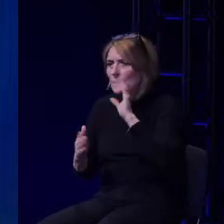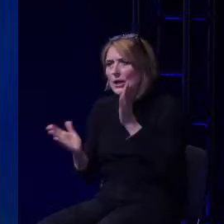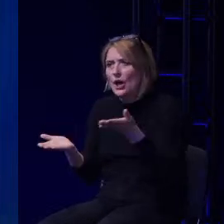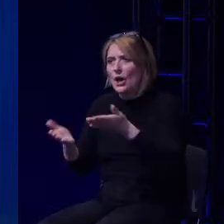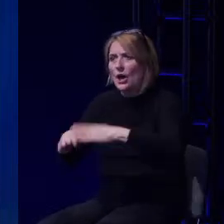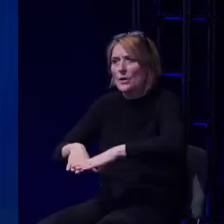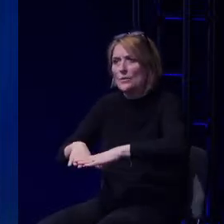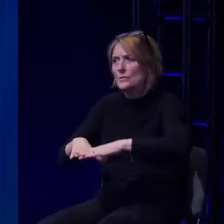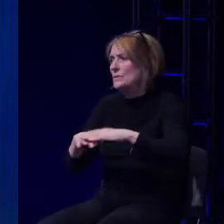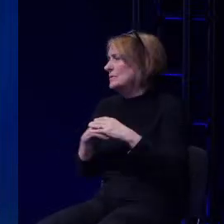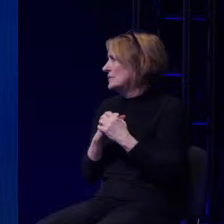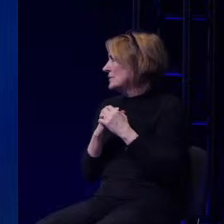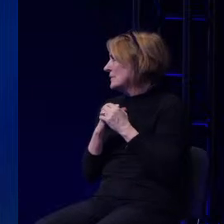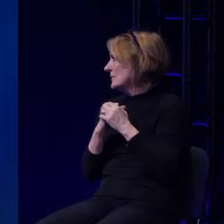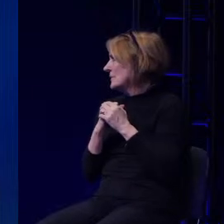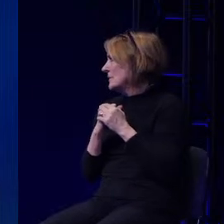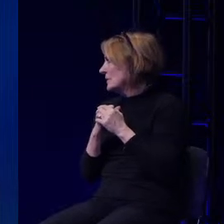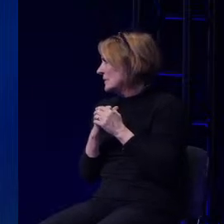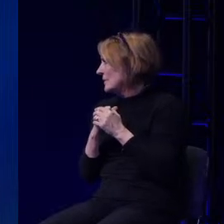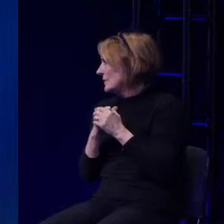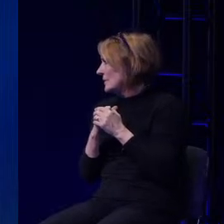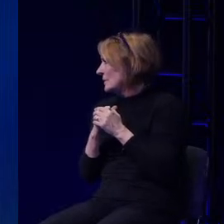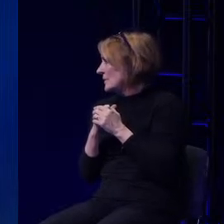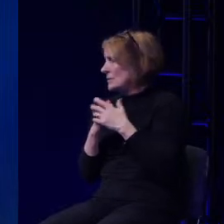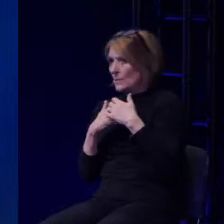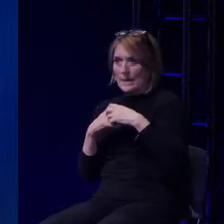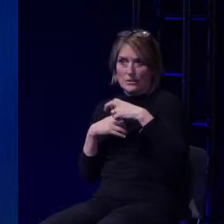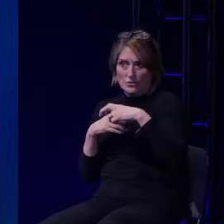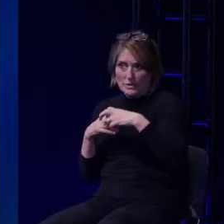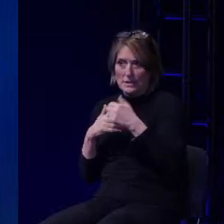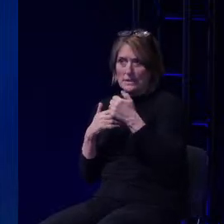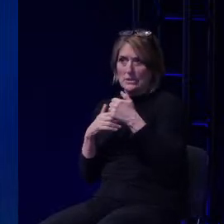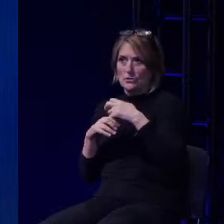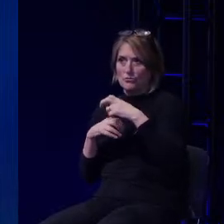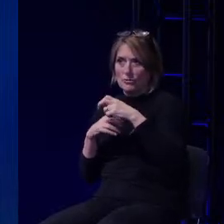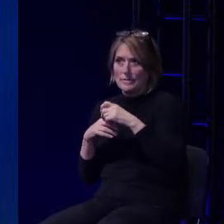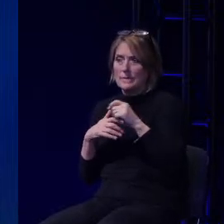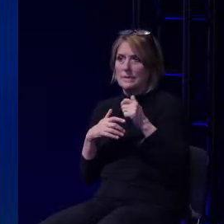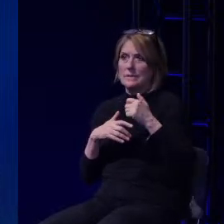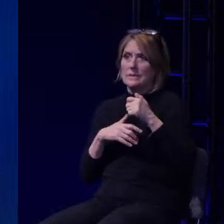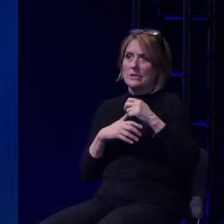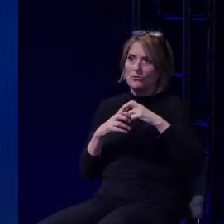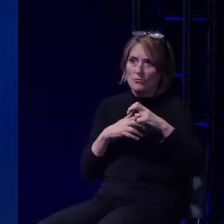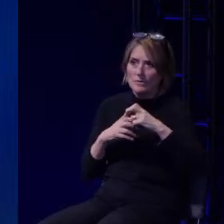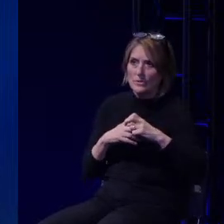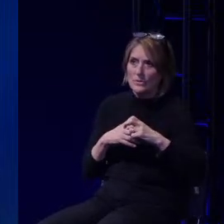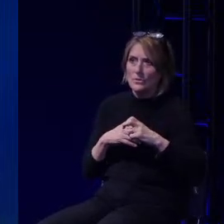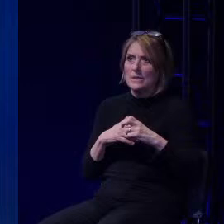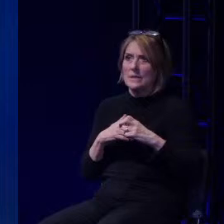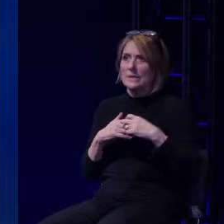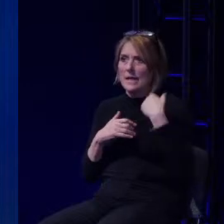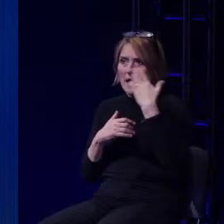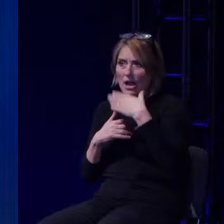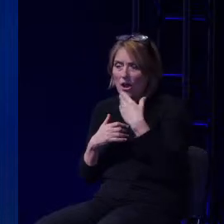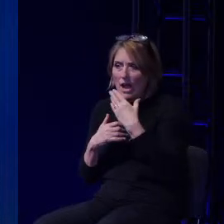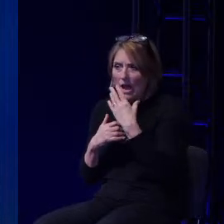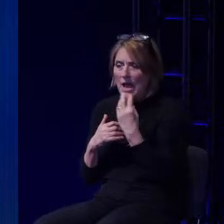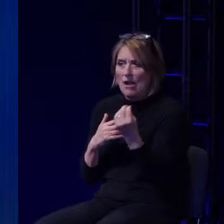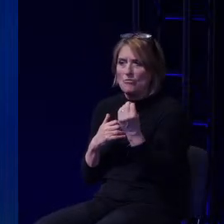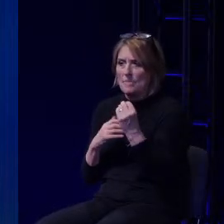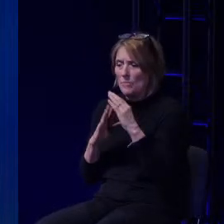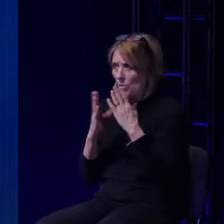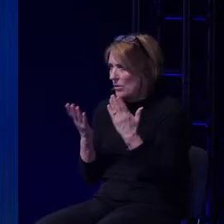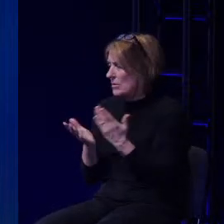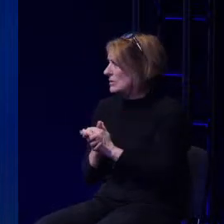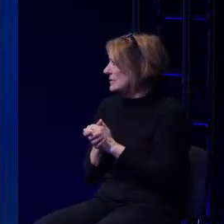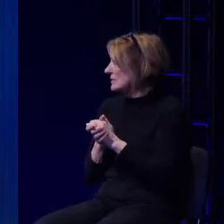We went to 6 trips to there, and 6 trips on the Arab world, and we did, and I was working with this great